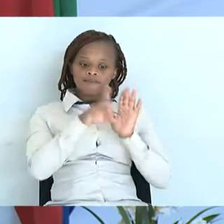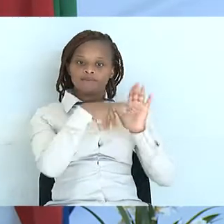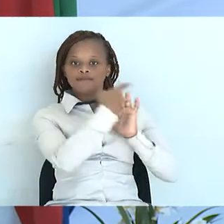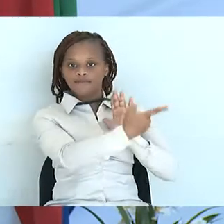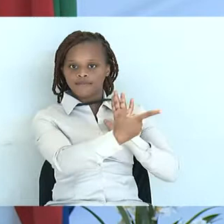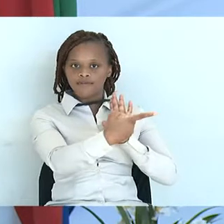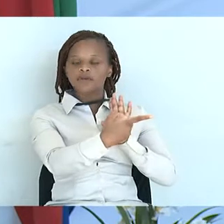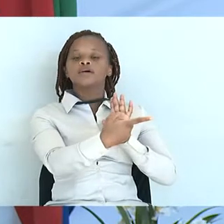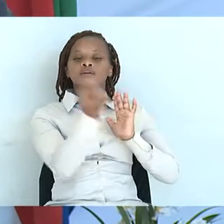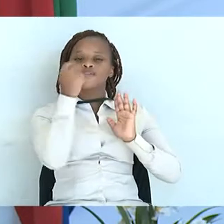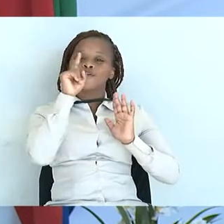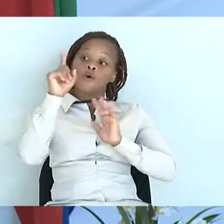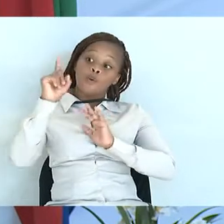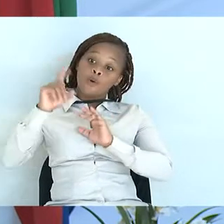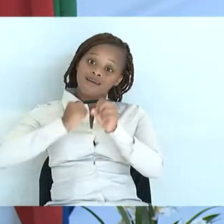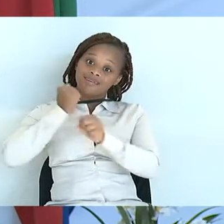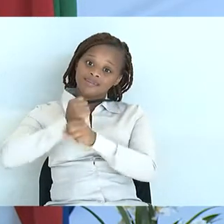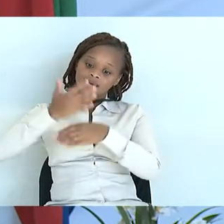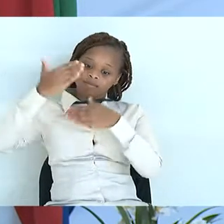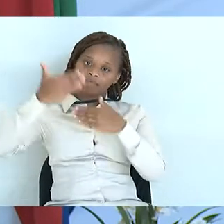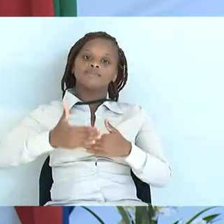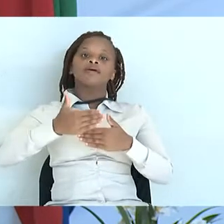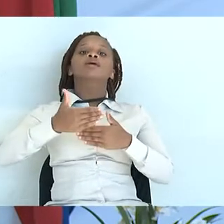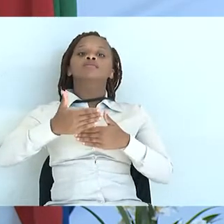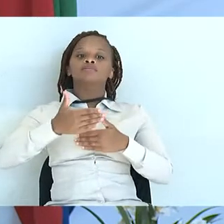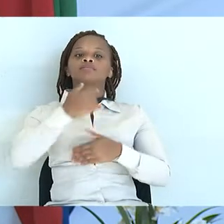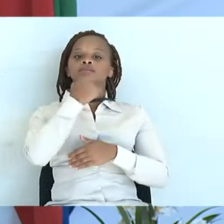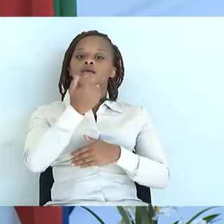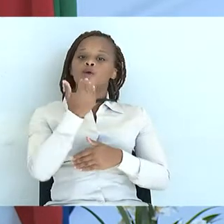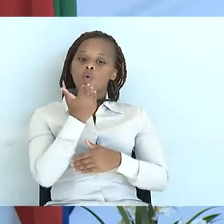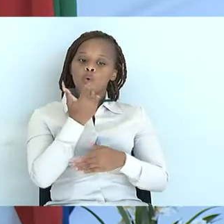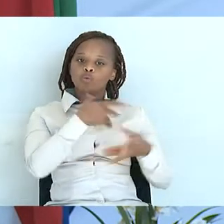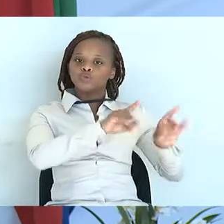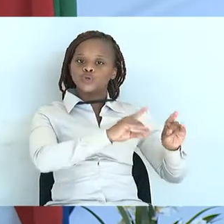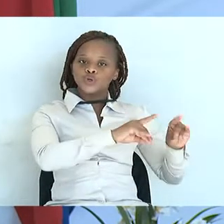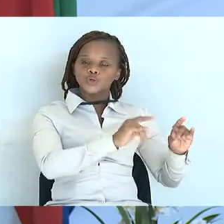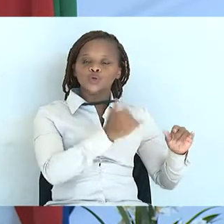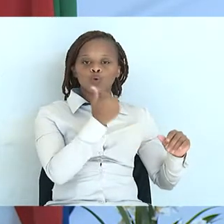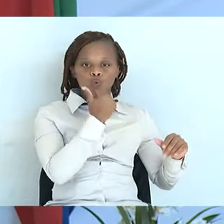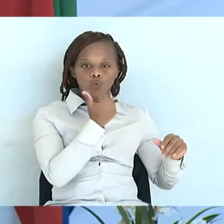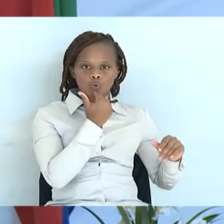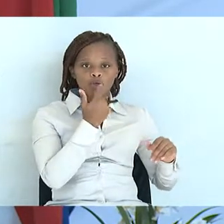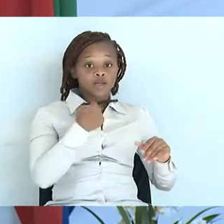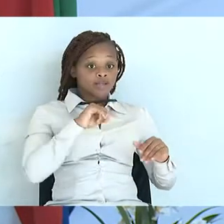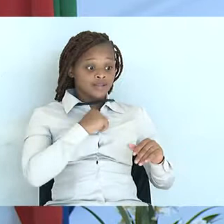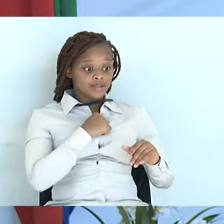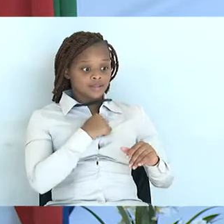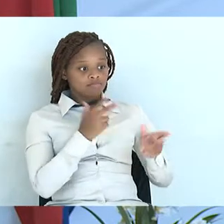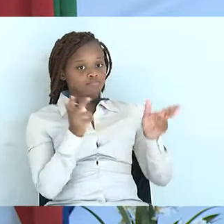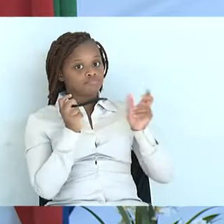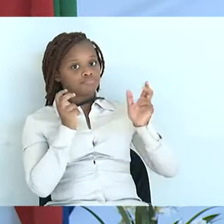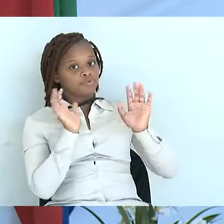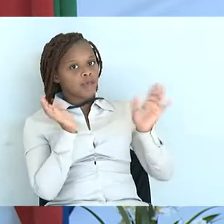the session. And in those sessions, we're not just talking, we report progress.